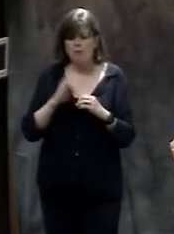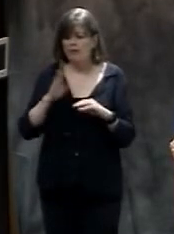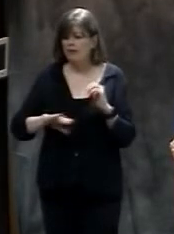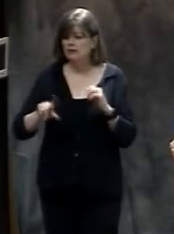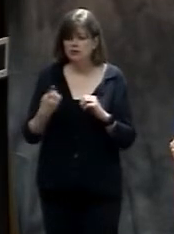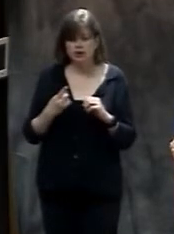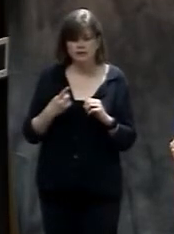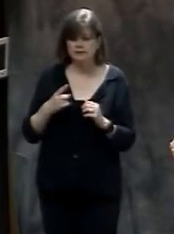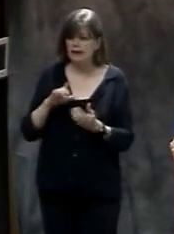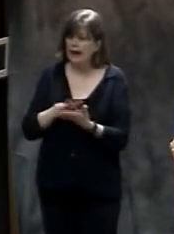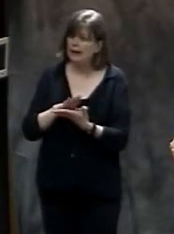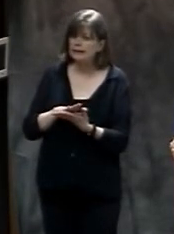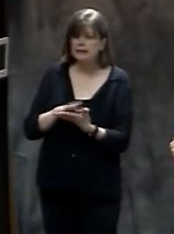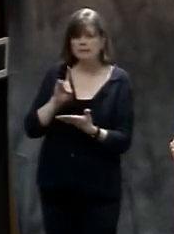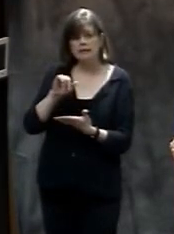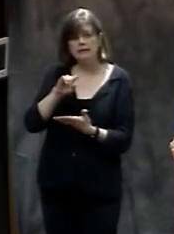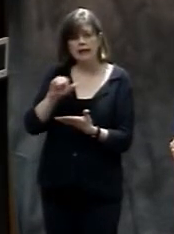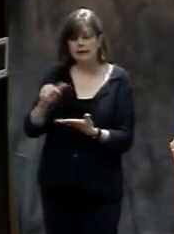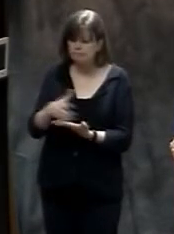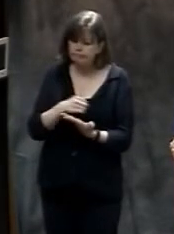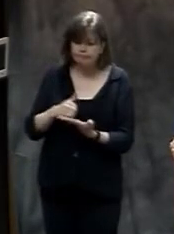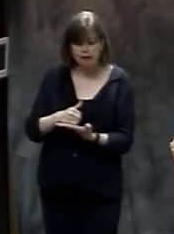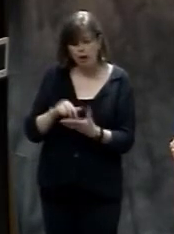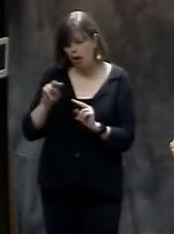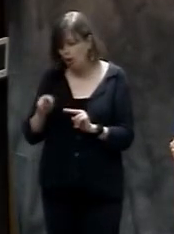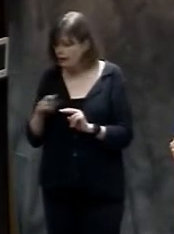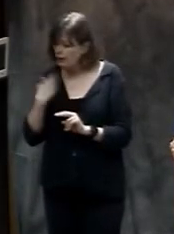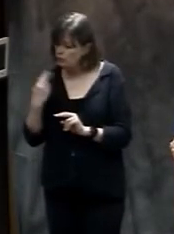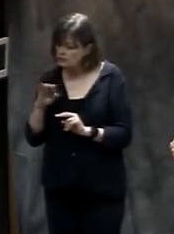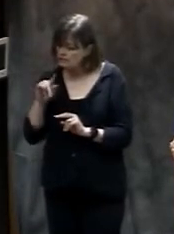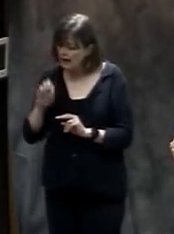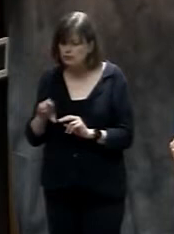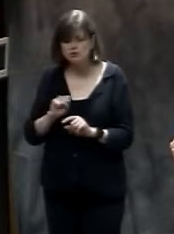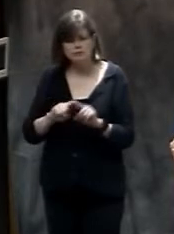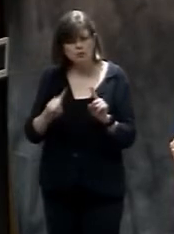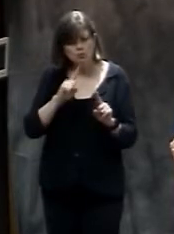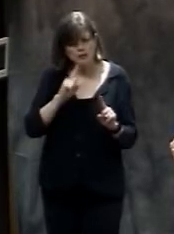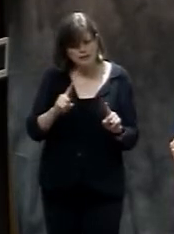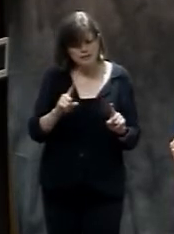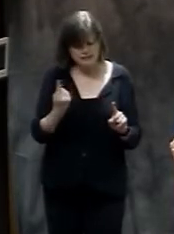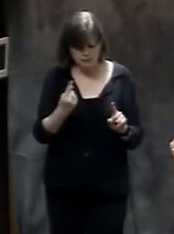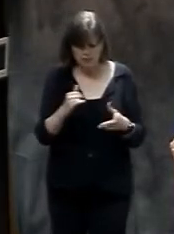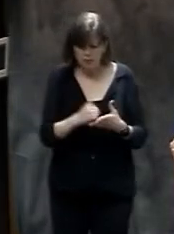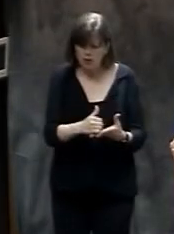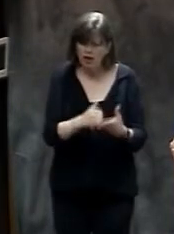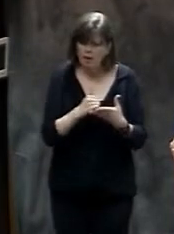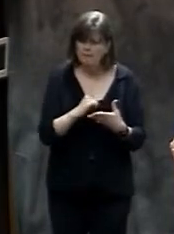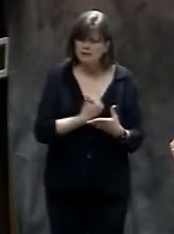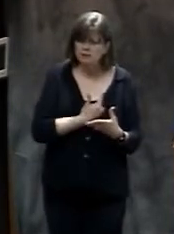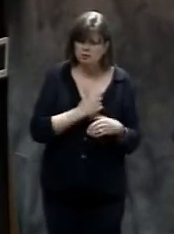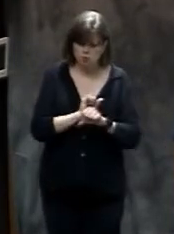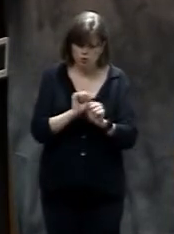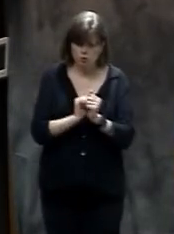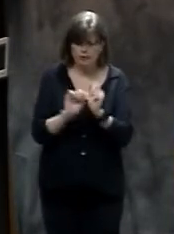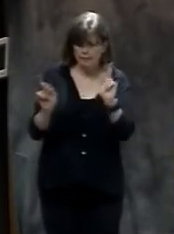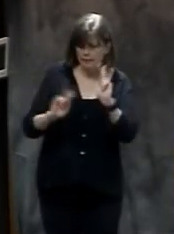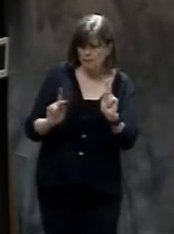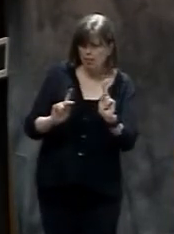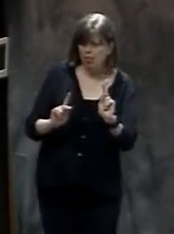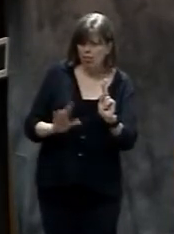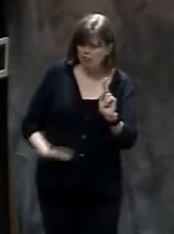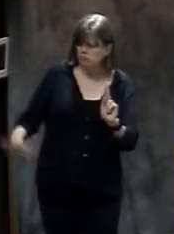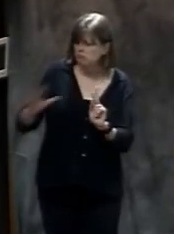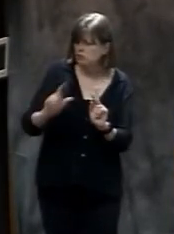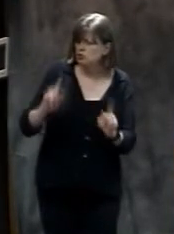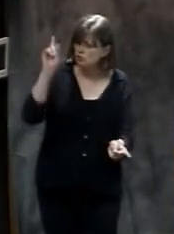risk factors, but actually doing something that will help us work with the public to reduce mosquito populations? So one of